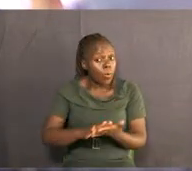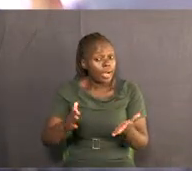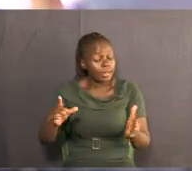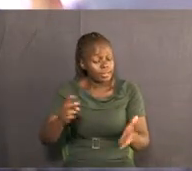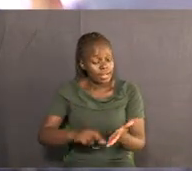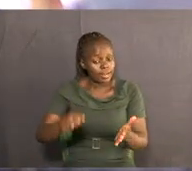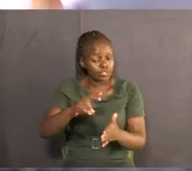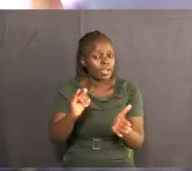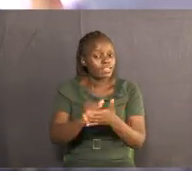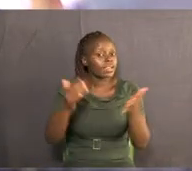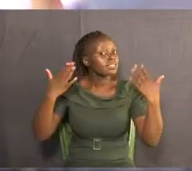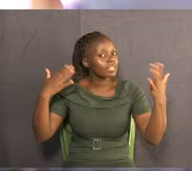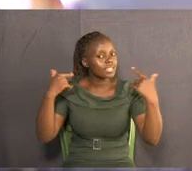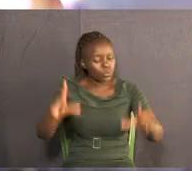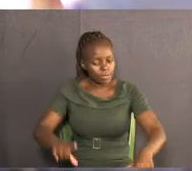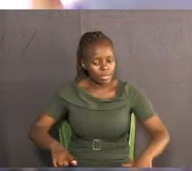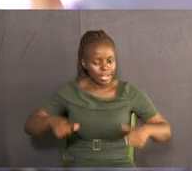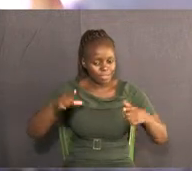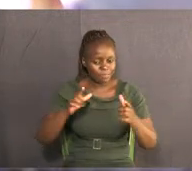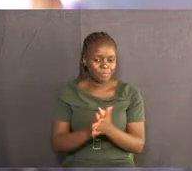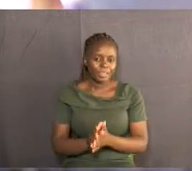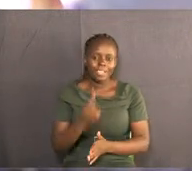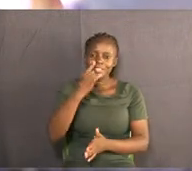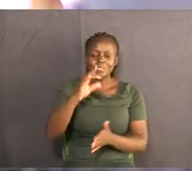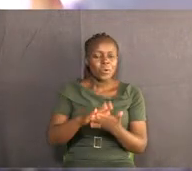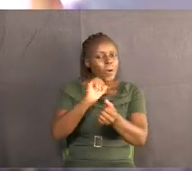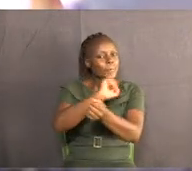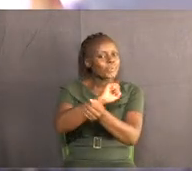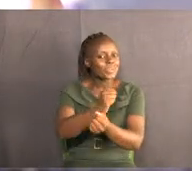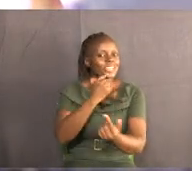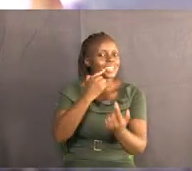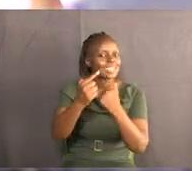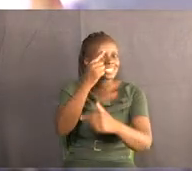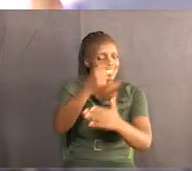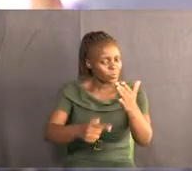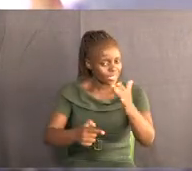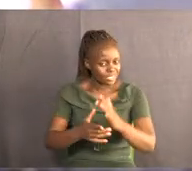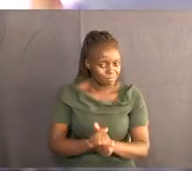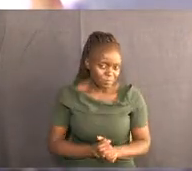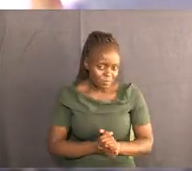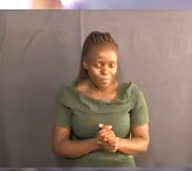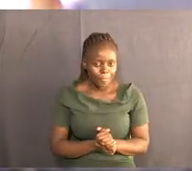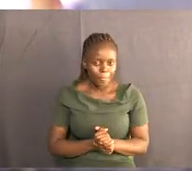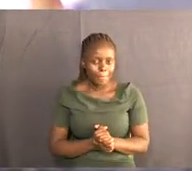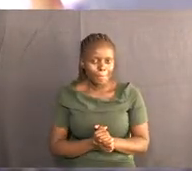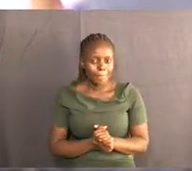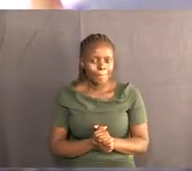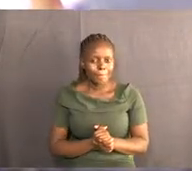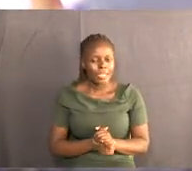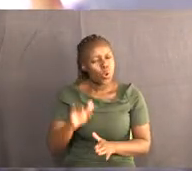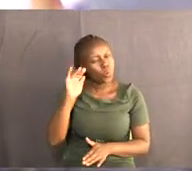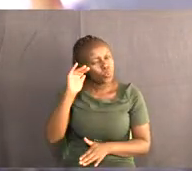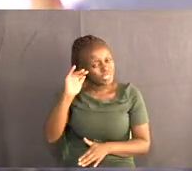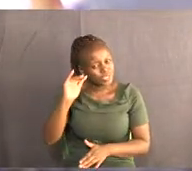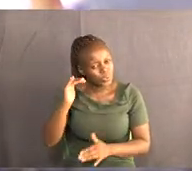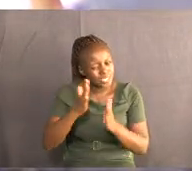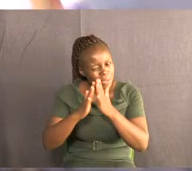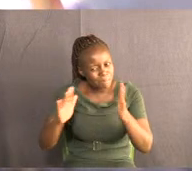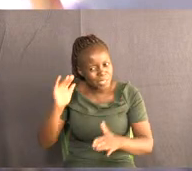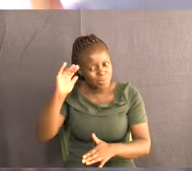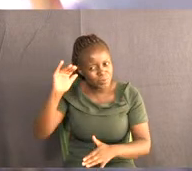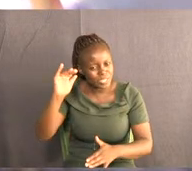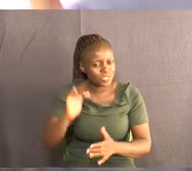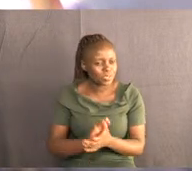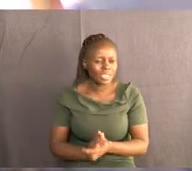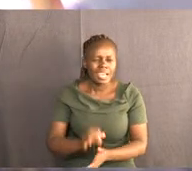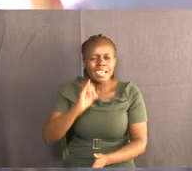life. Now, the main opening from Paul in verse 12 that we had read earlier, the main question that Paul is asking, he says, now,